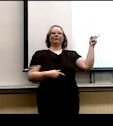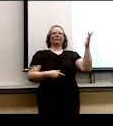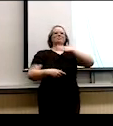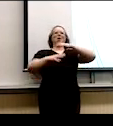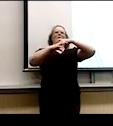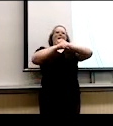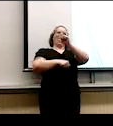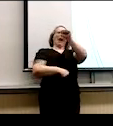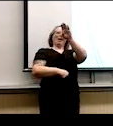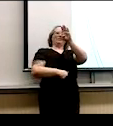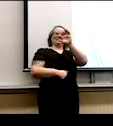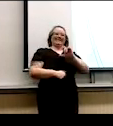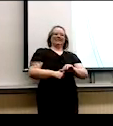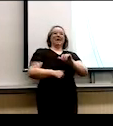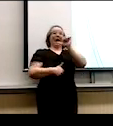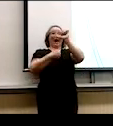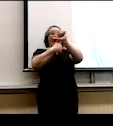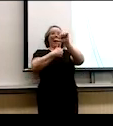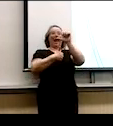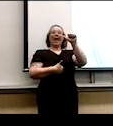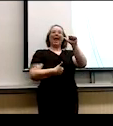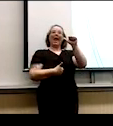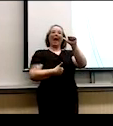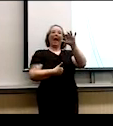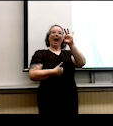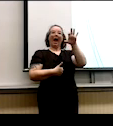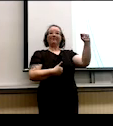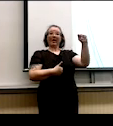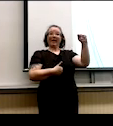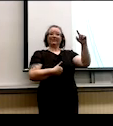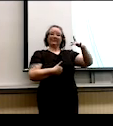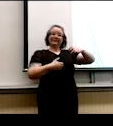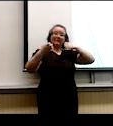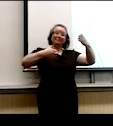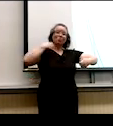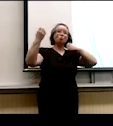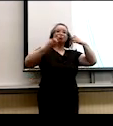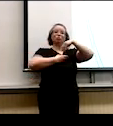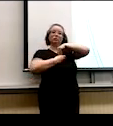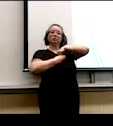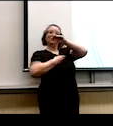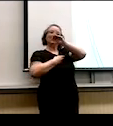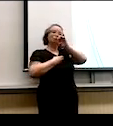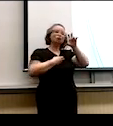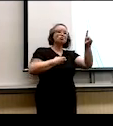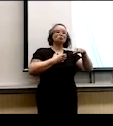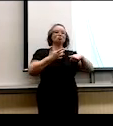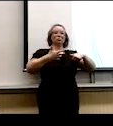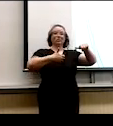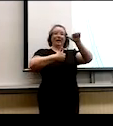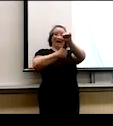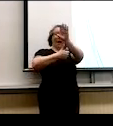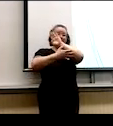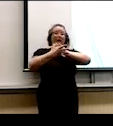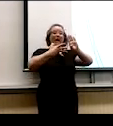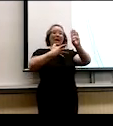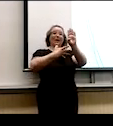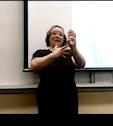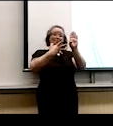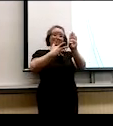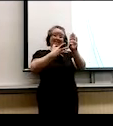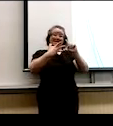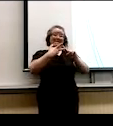affect, their behavior, their cognition, environment, and how we interact in the environment.